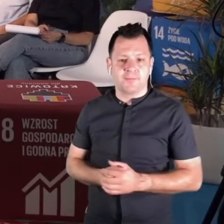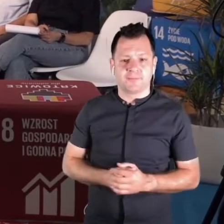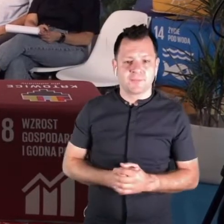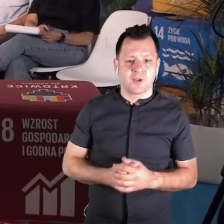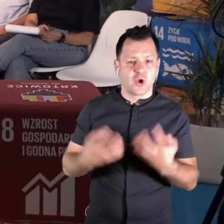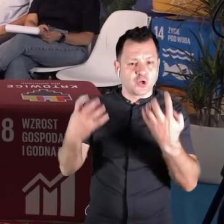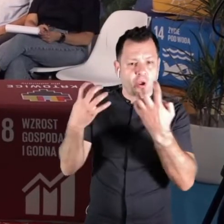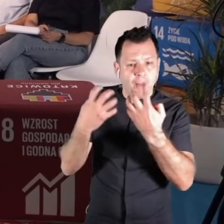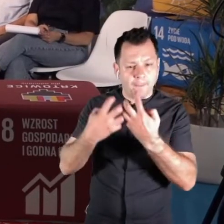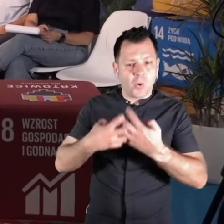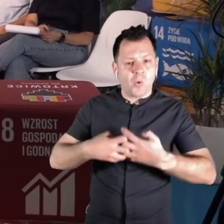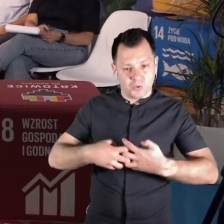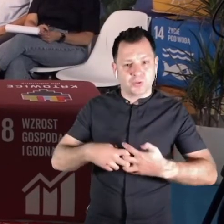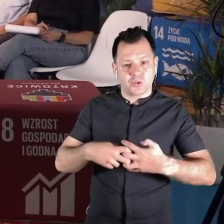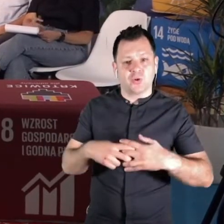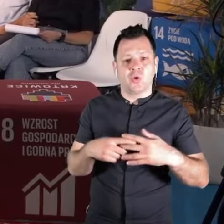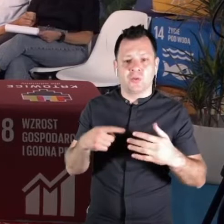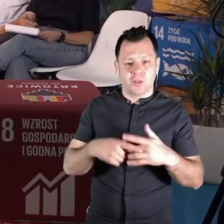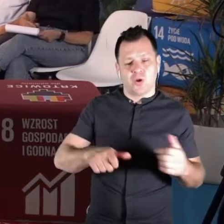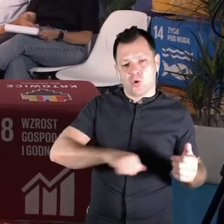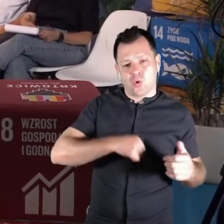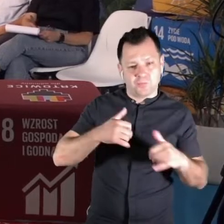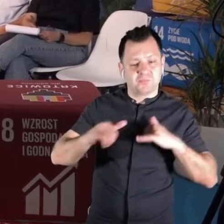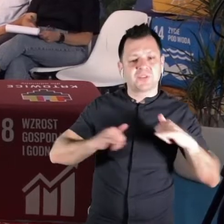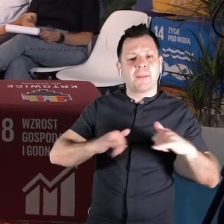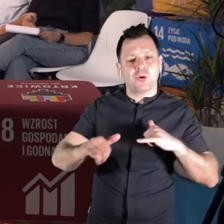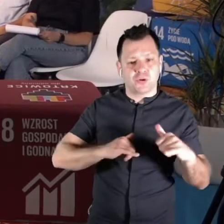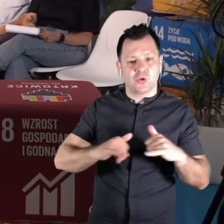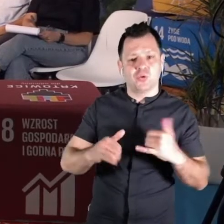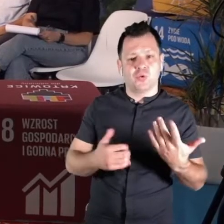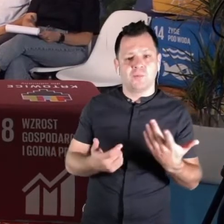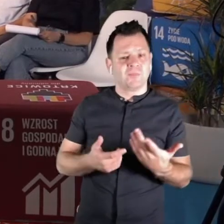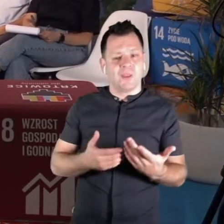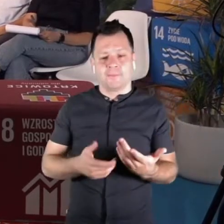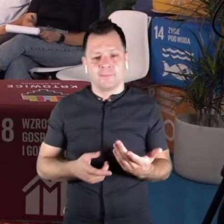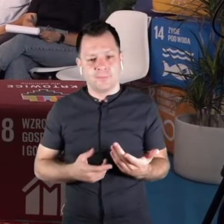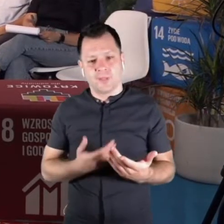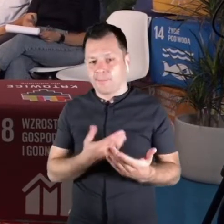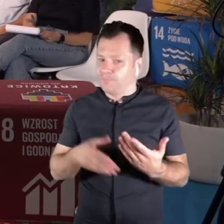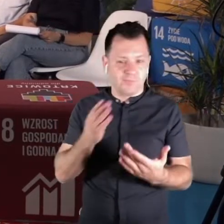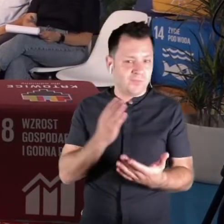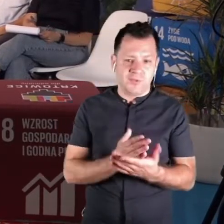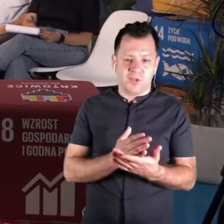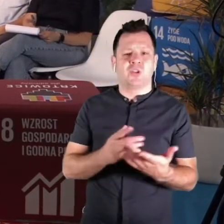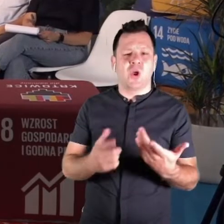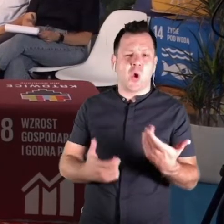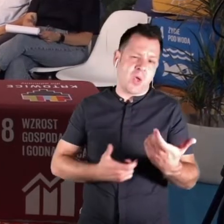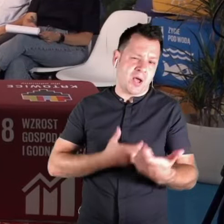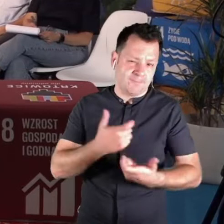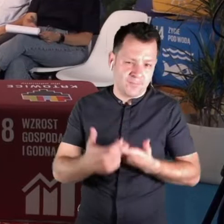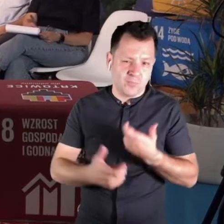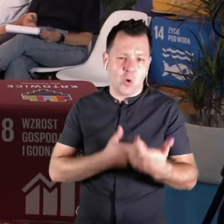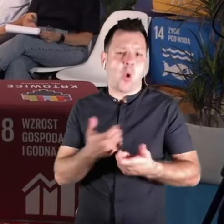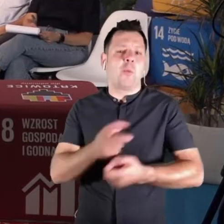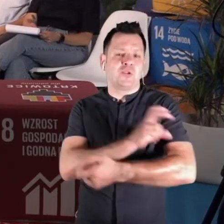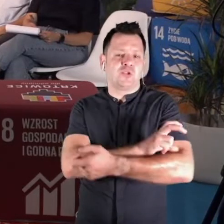not trying to create some technology only from one perspective. So we get the IT